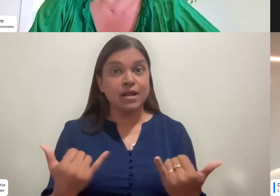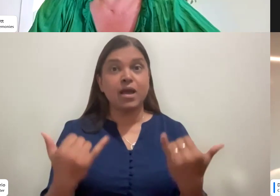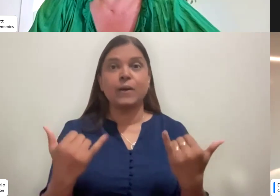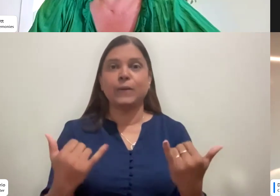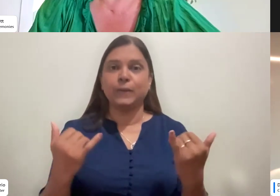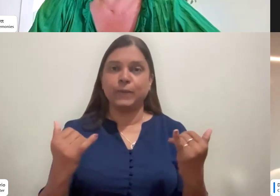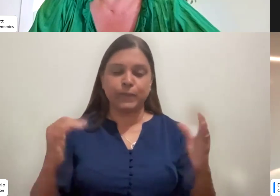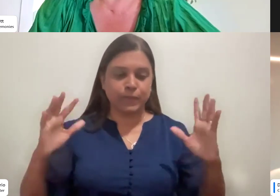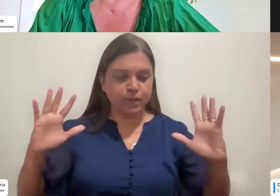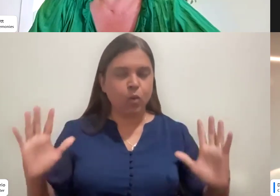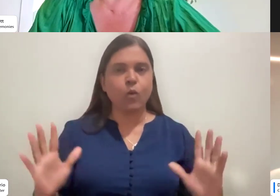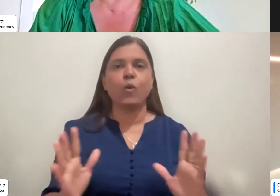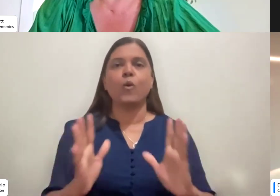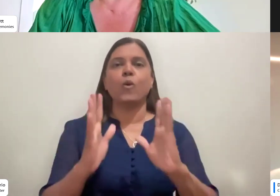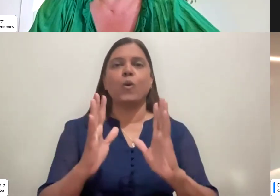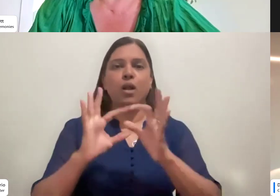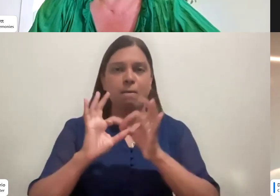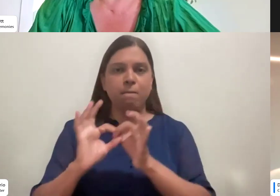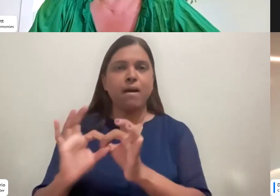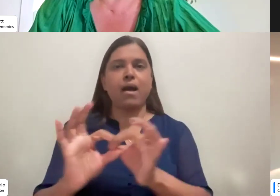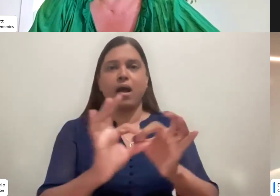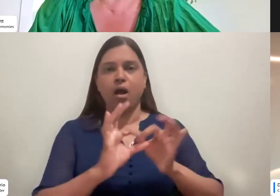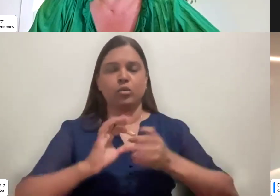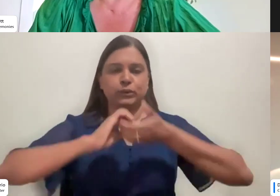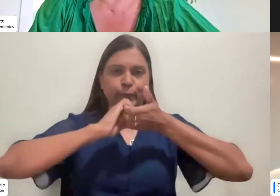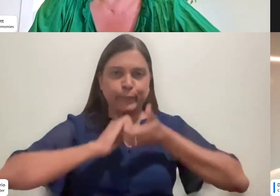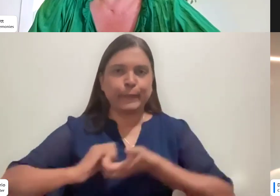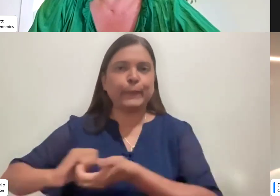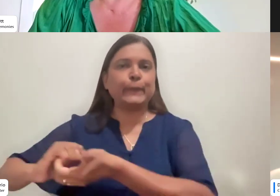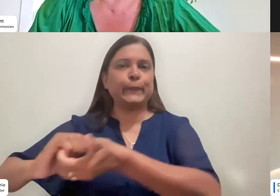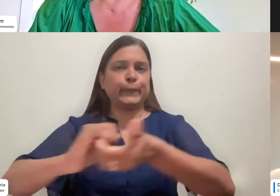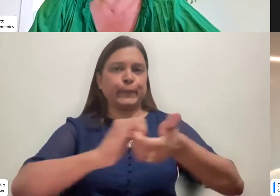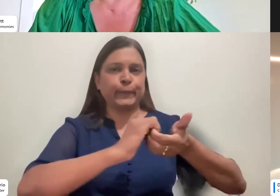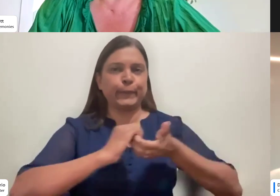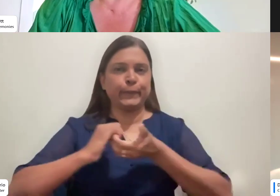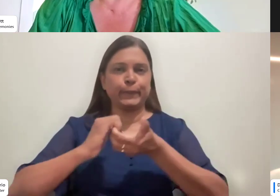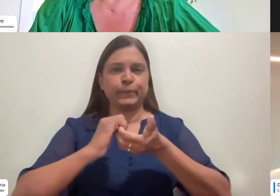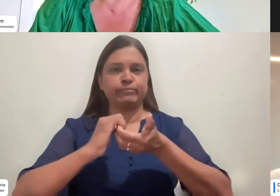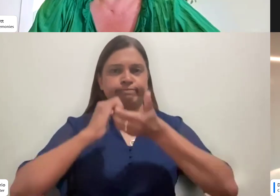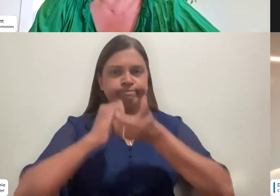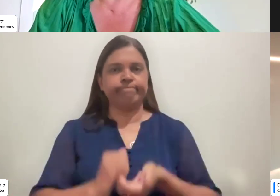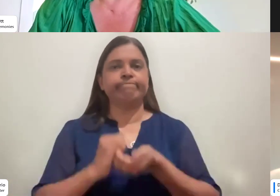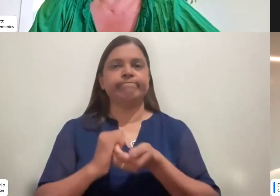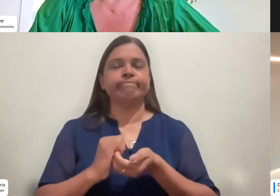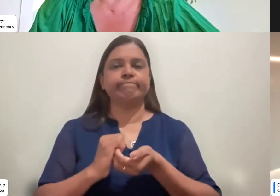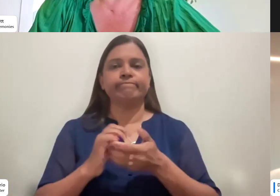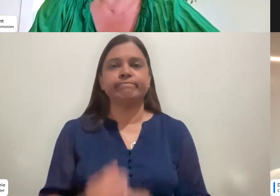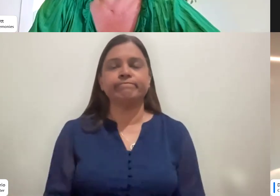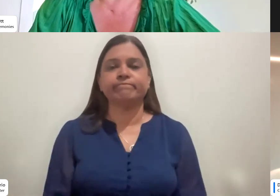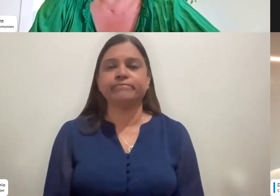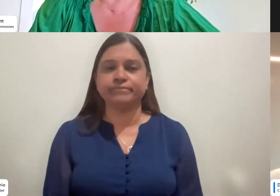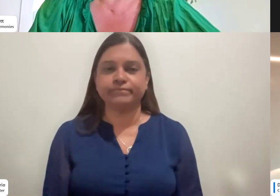tūturu waka maua kia tīna. Tīna. Haumi e, hui e, tai ki